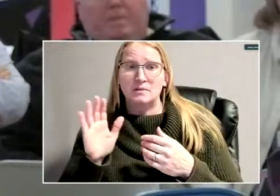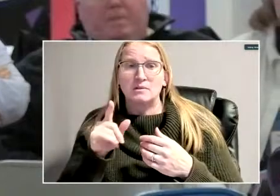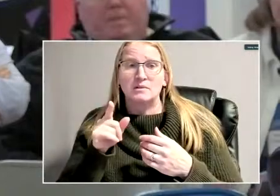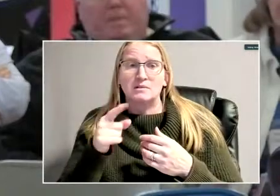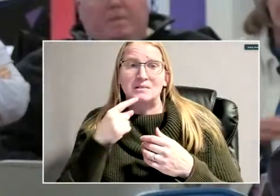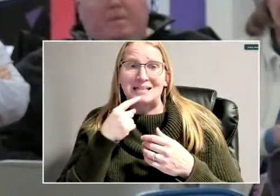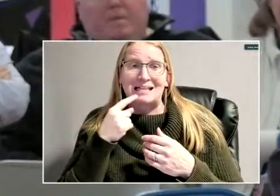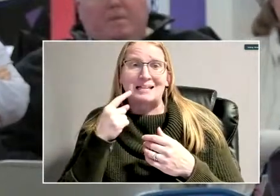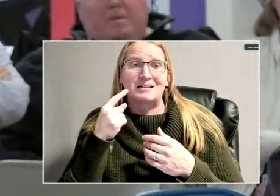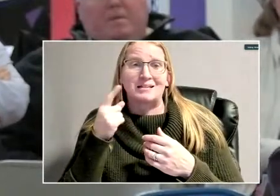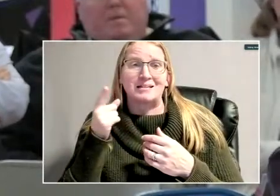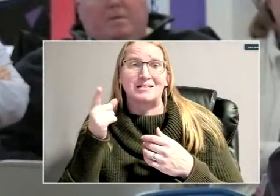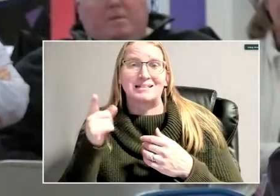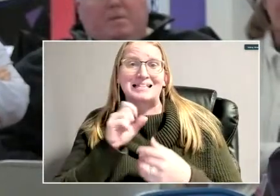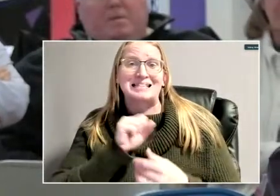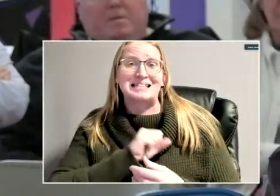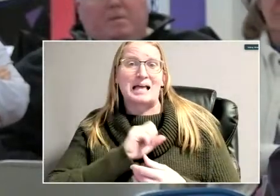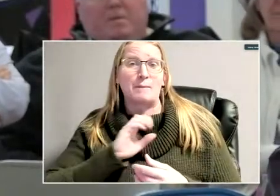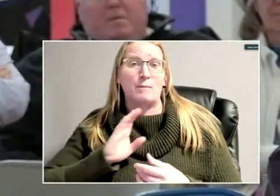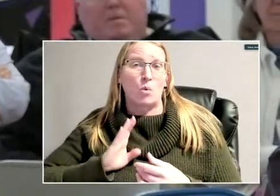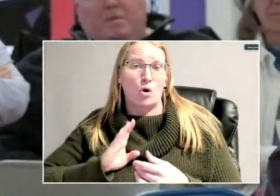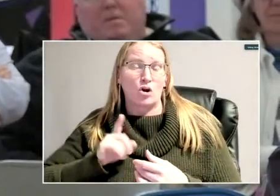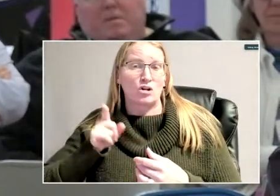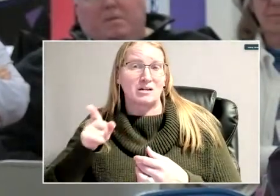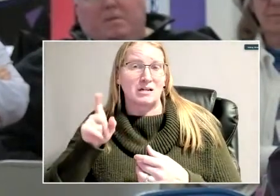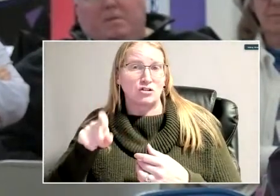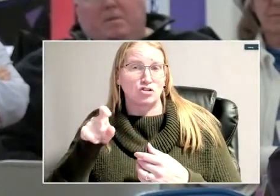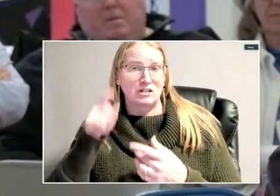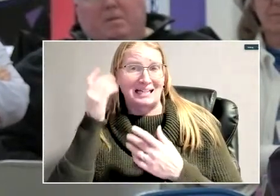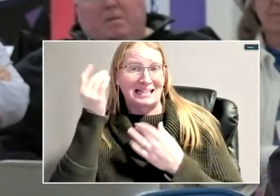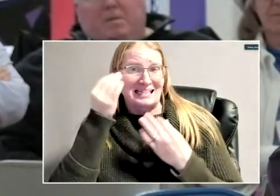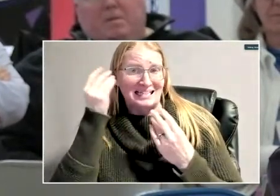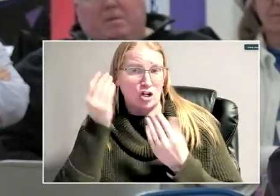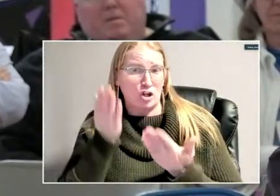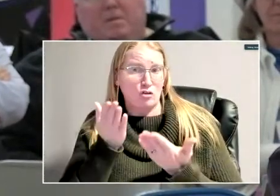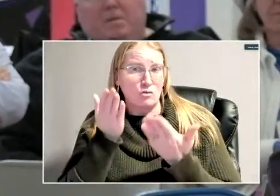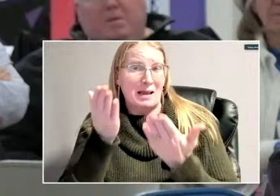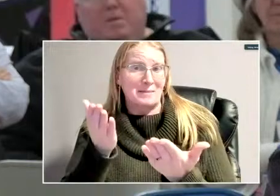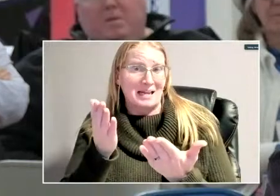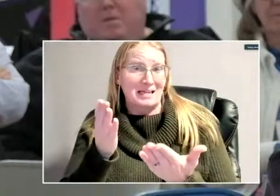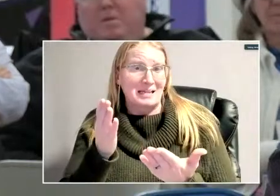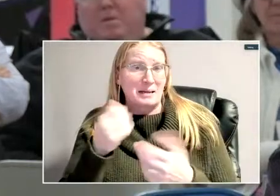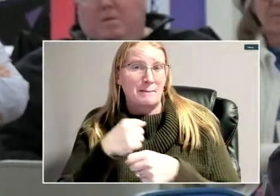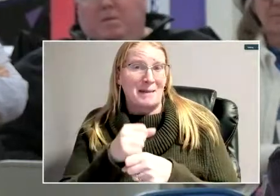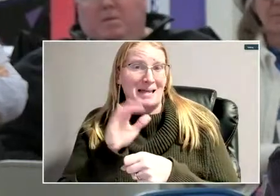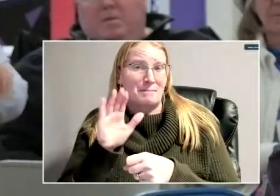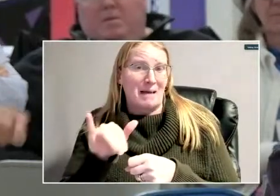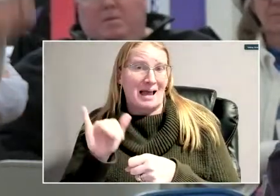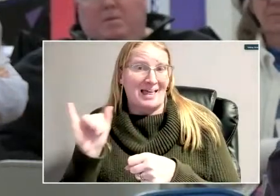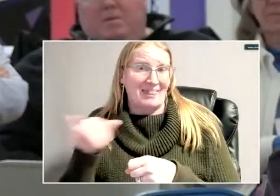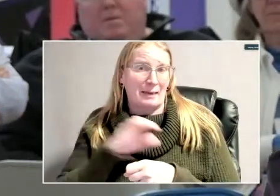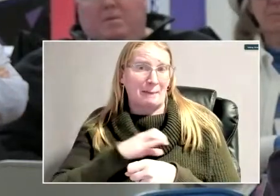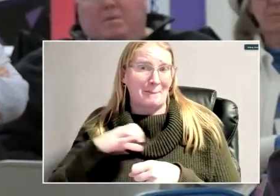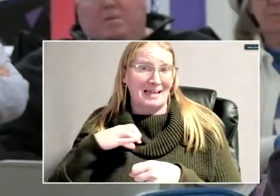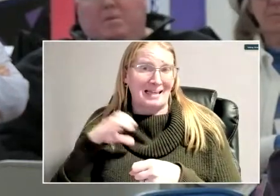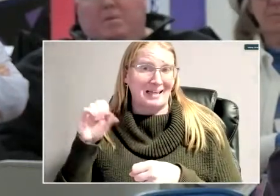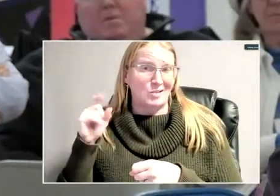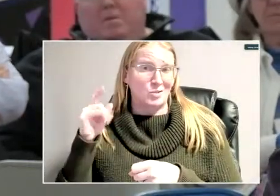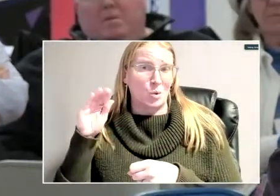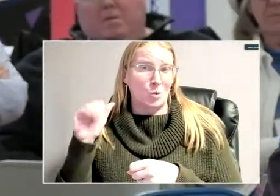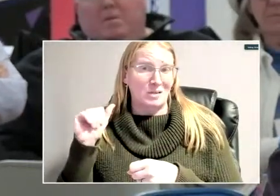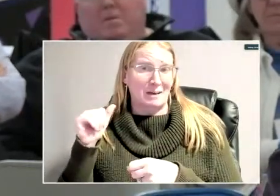select board consider the recommendations made by the committee that Sonia mentioned um of two years